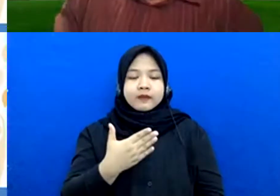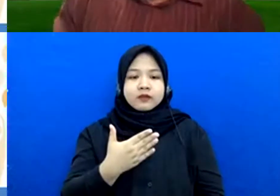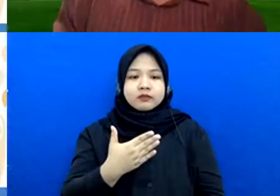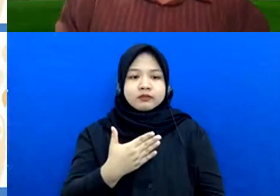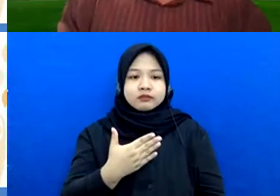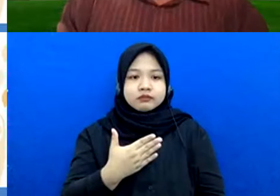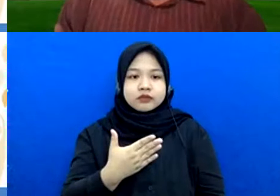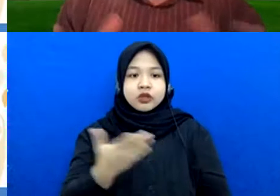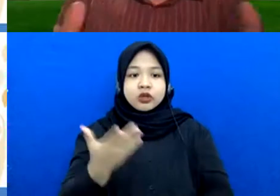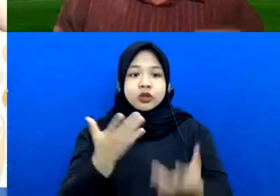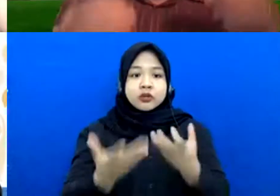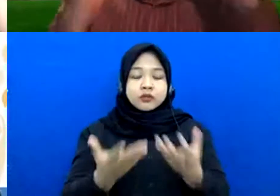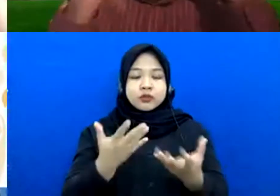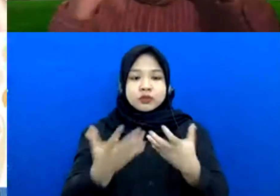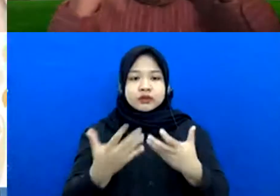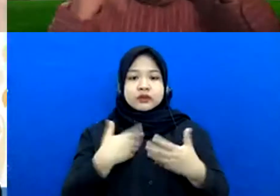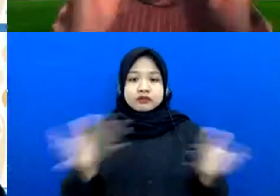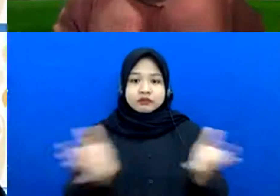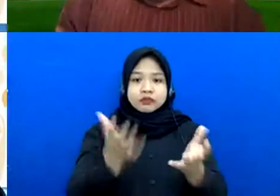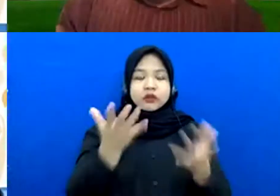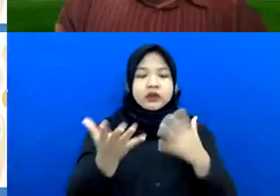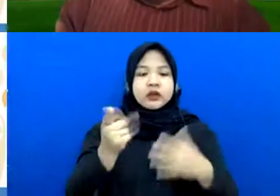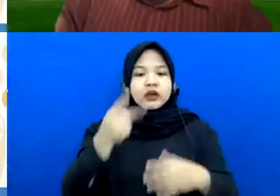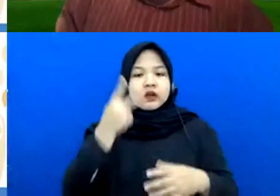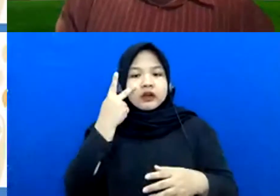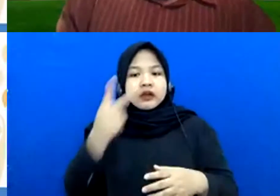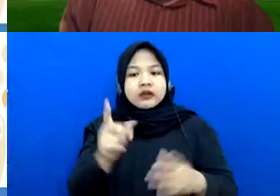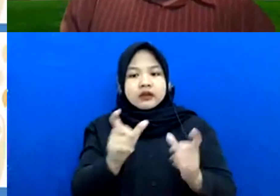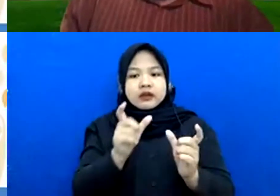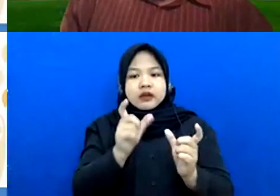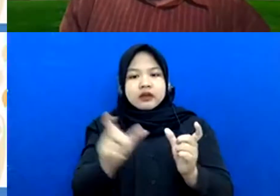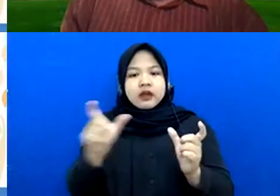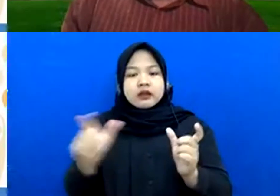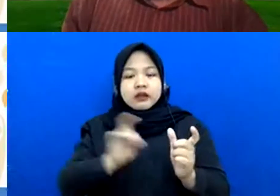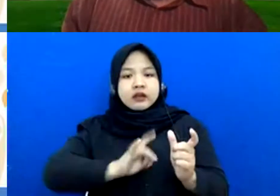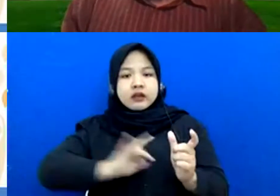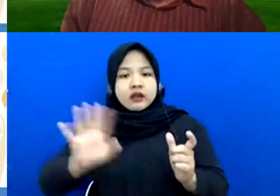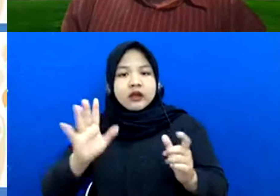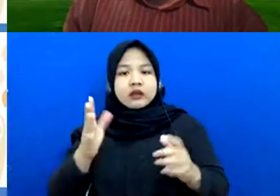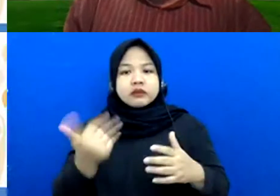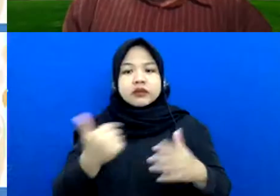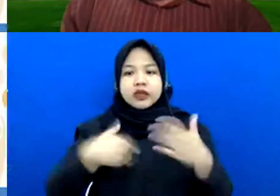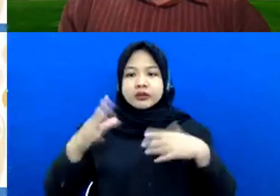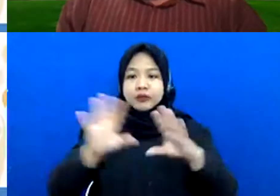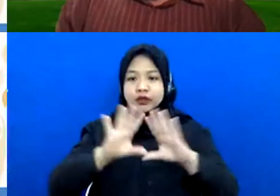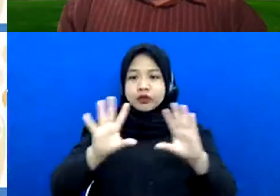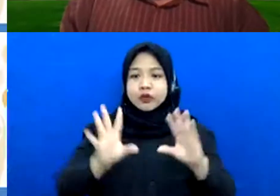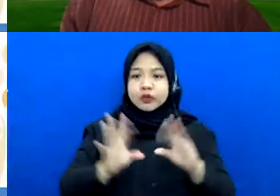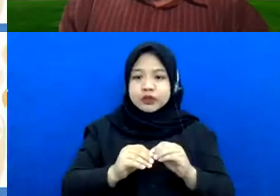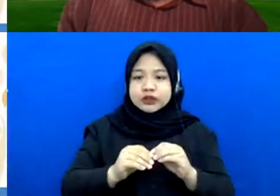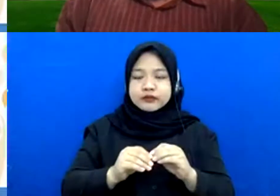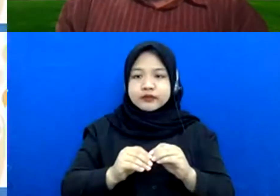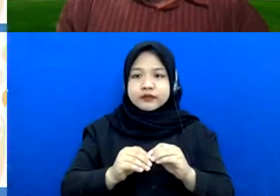It might be. I'd encourage you to maybe to have a look at some of the wording. I think you could be far more inclusive. That's